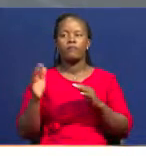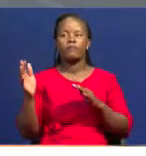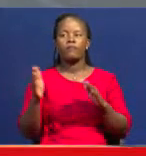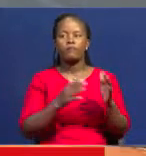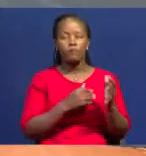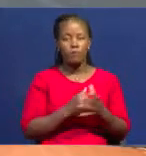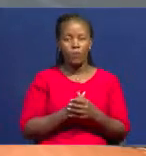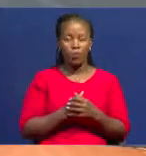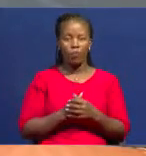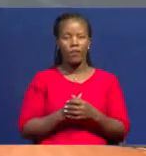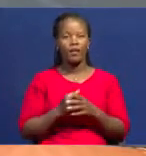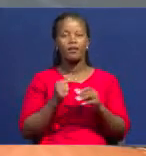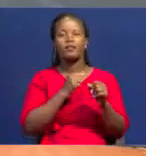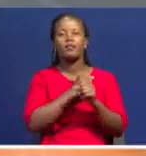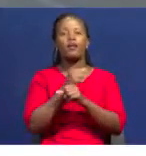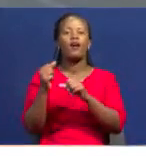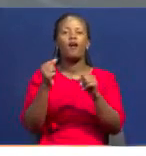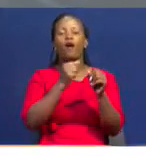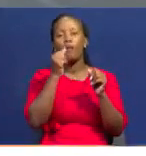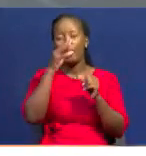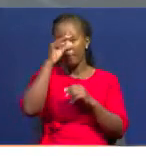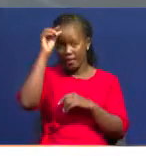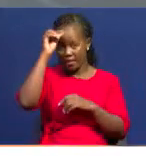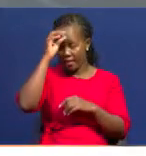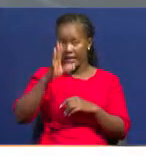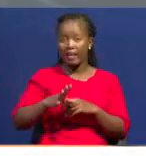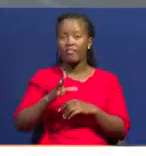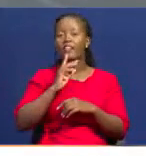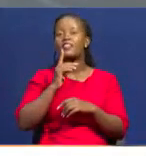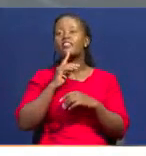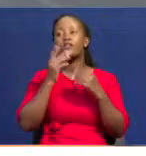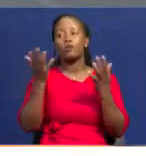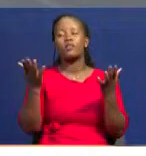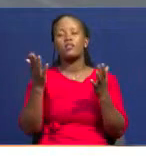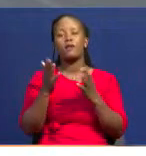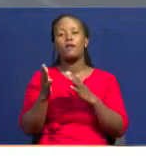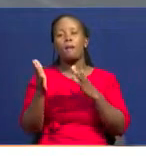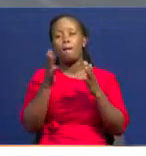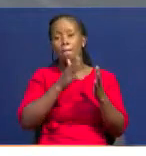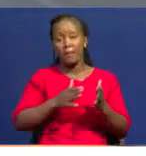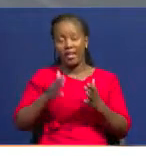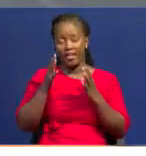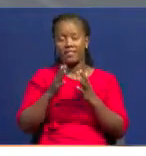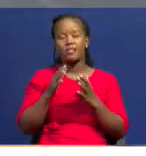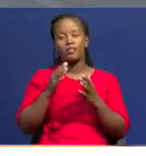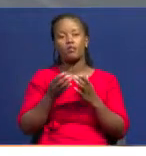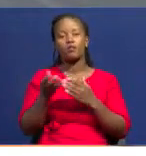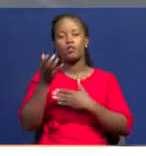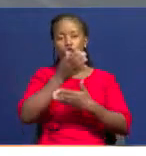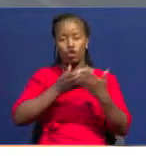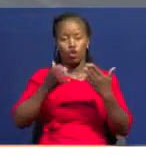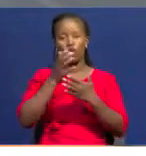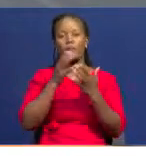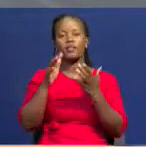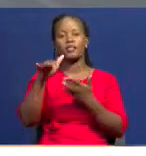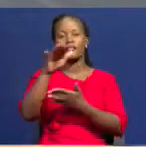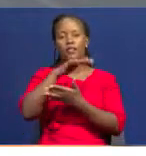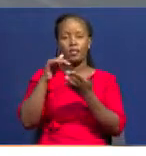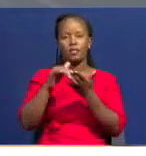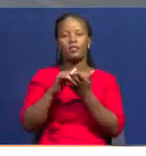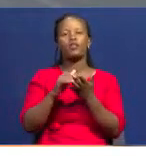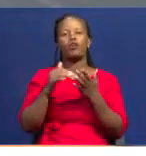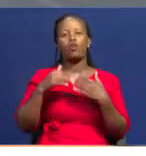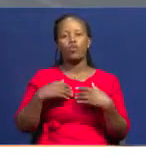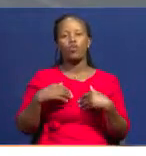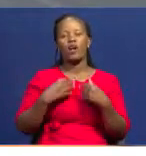Homabay Governor Gladys Wanga says the planned Riwa Special Economic Zone is likely to create about 150,000